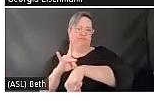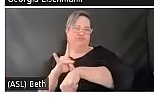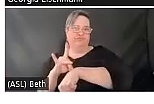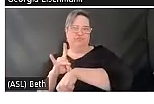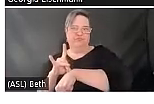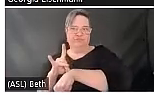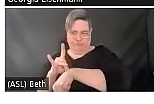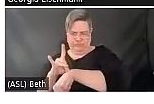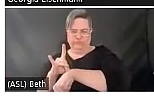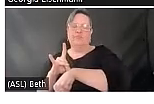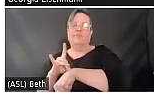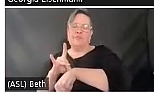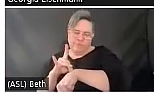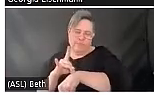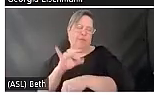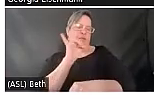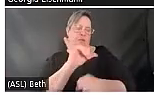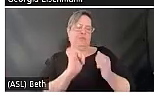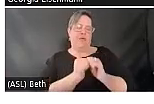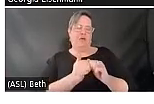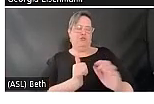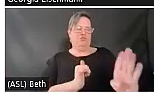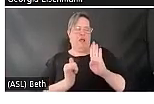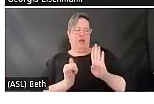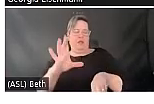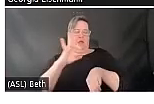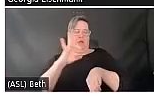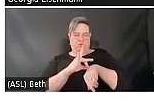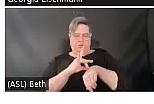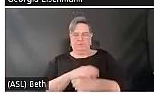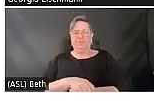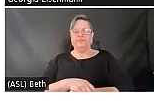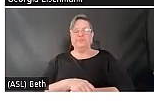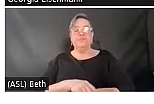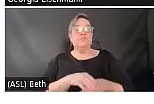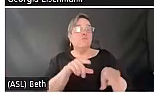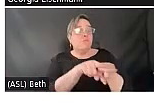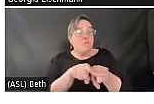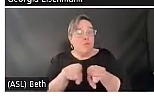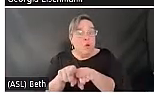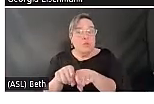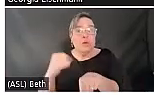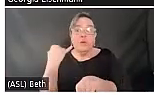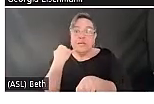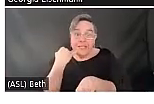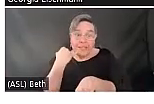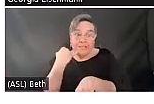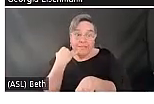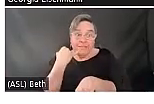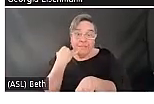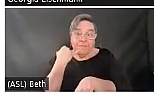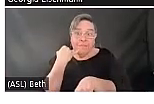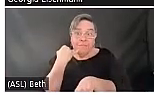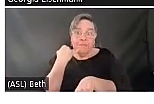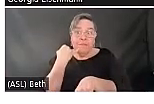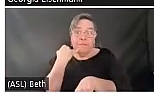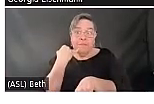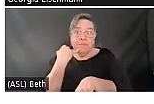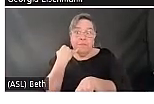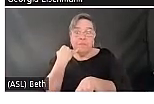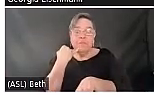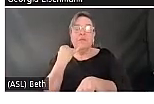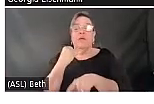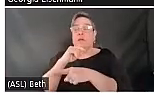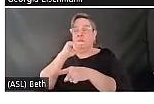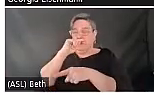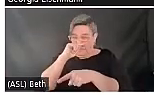contract the virus that way. You can also get it because if you touch a surface that has that someone has